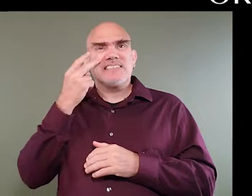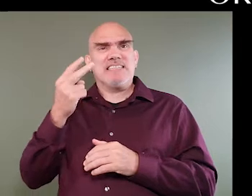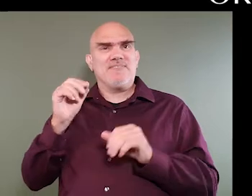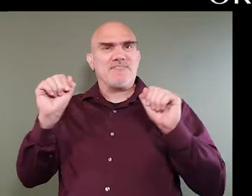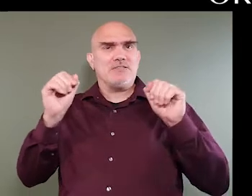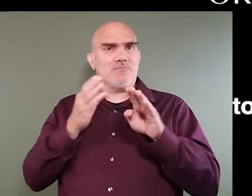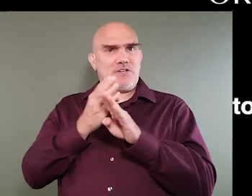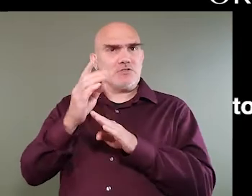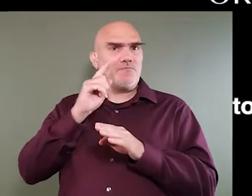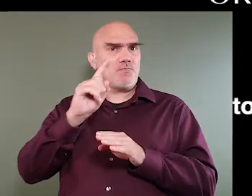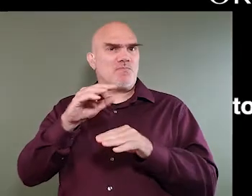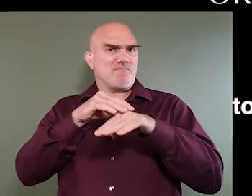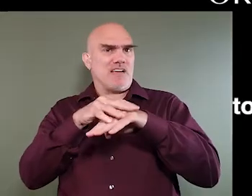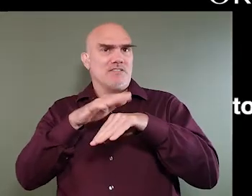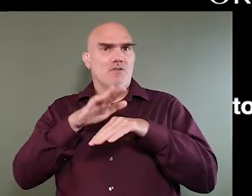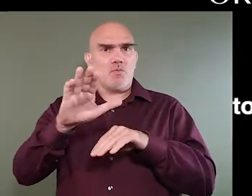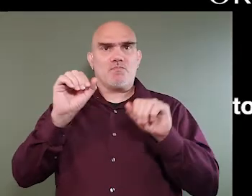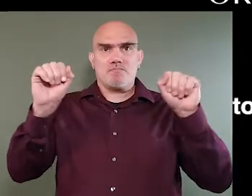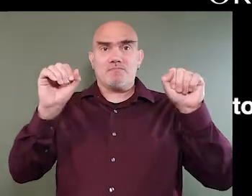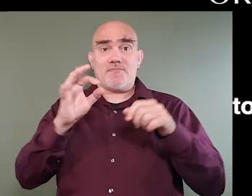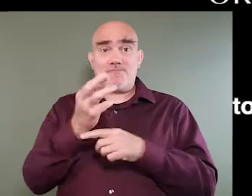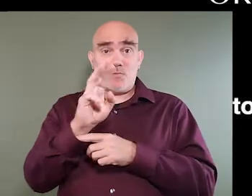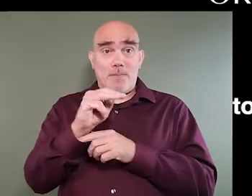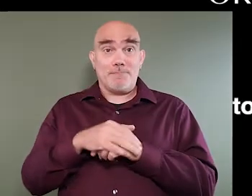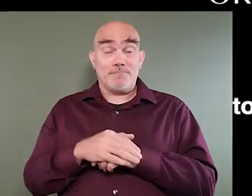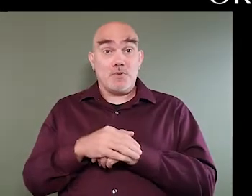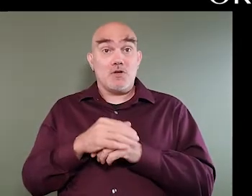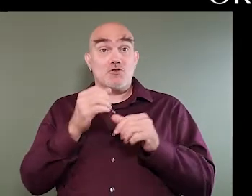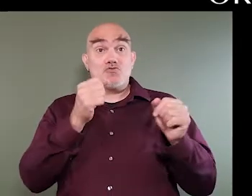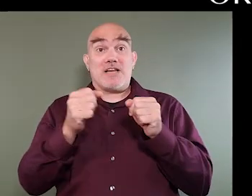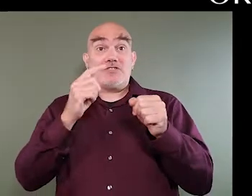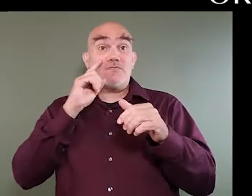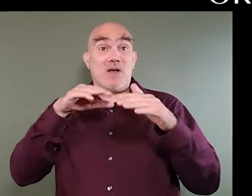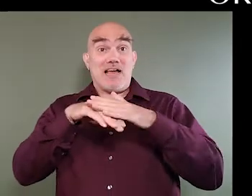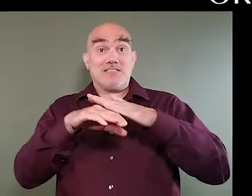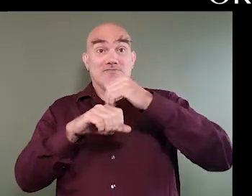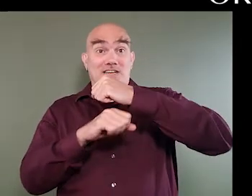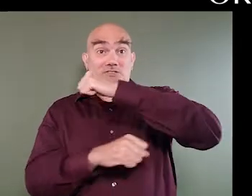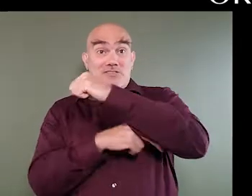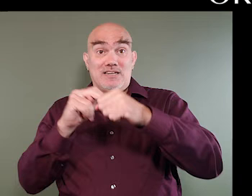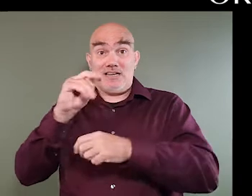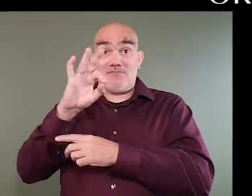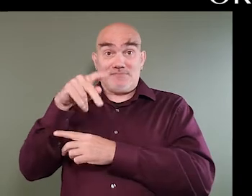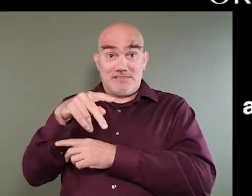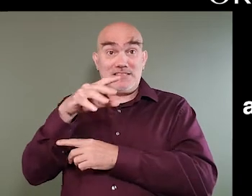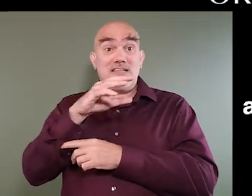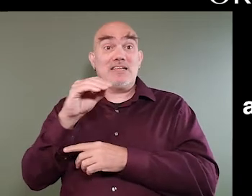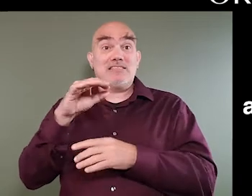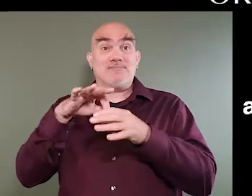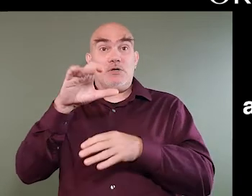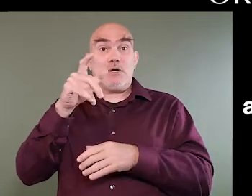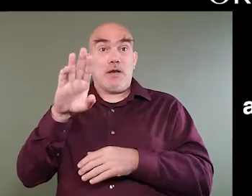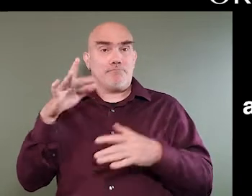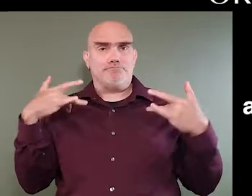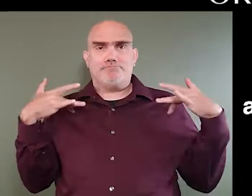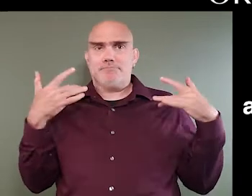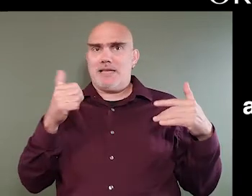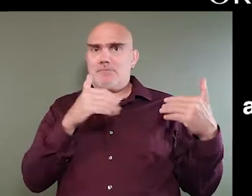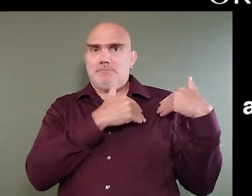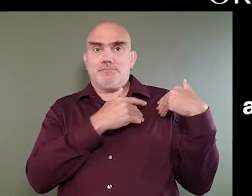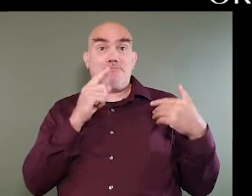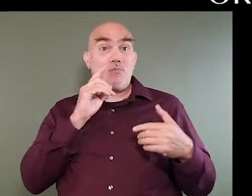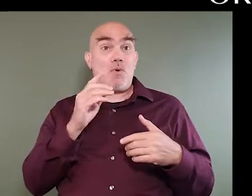fitness professional to give you advice on your exercise form. Strategy for Access Foundation, NFP, and Spirit Club will not